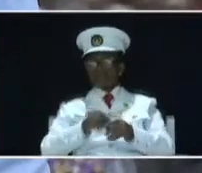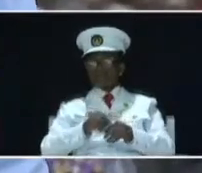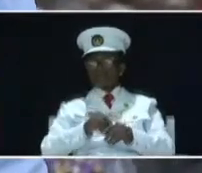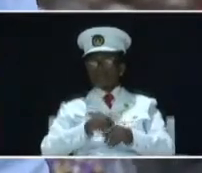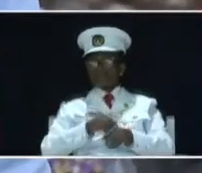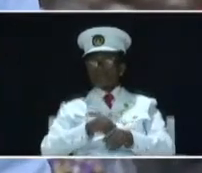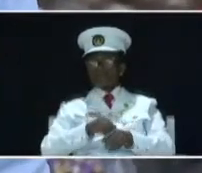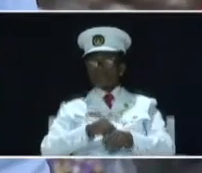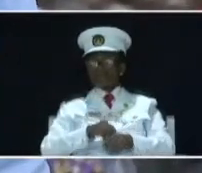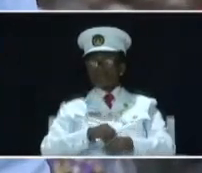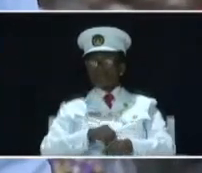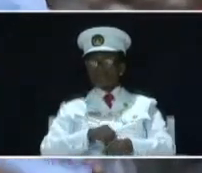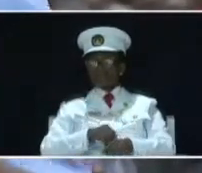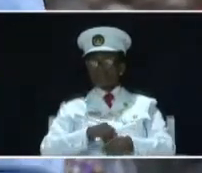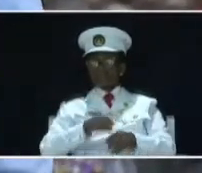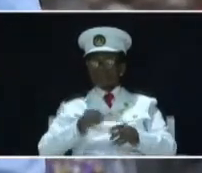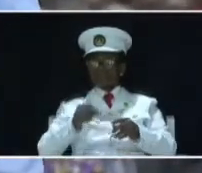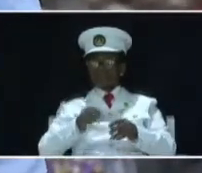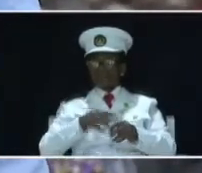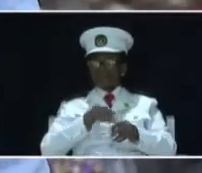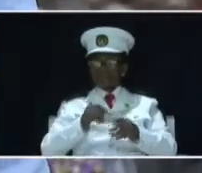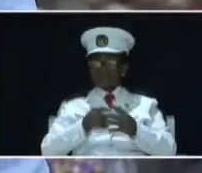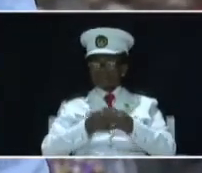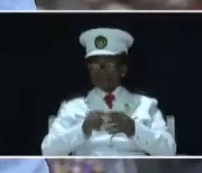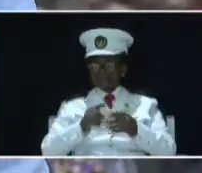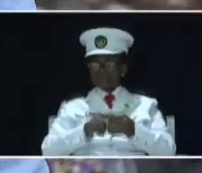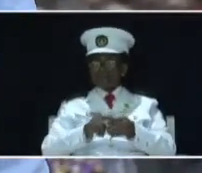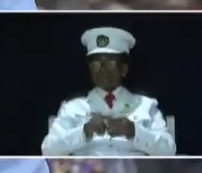select special people.